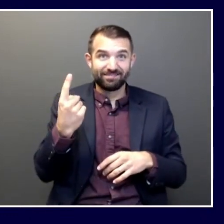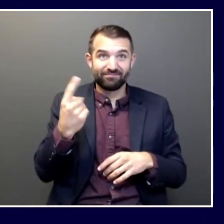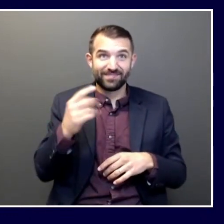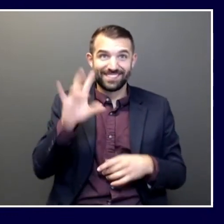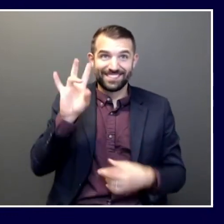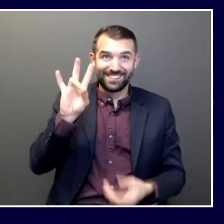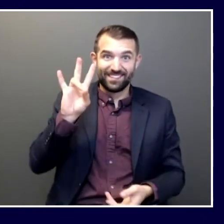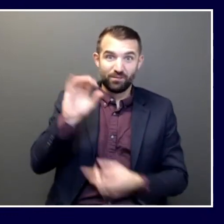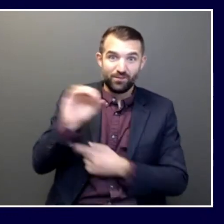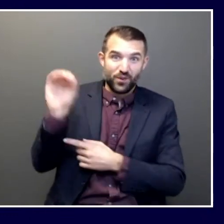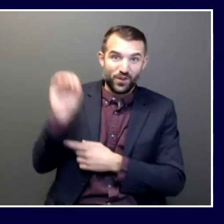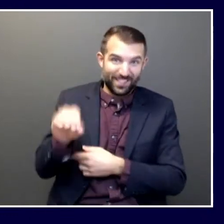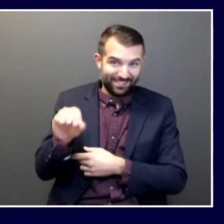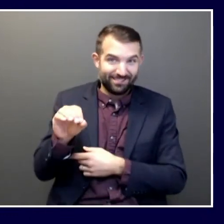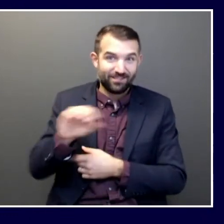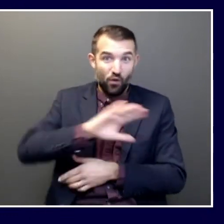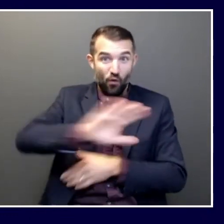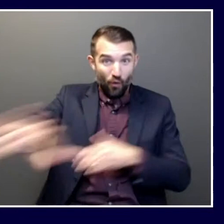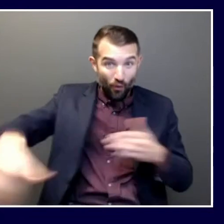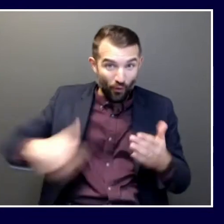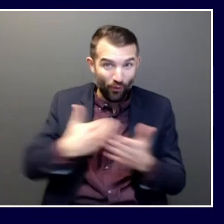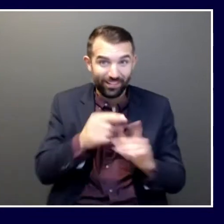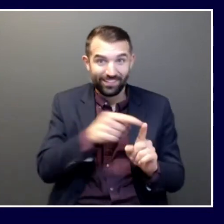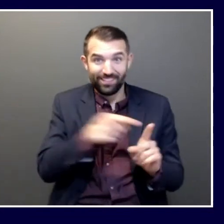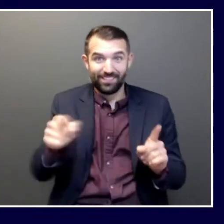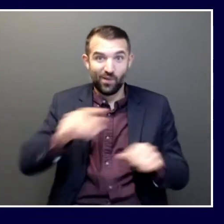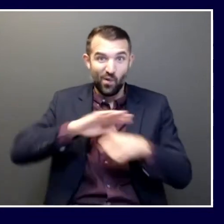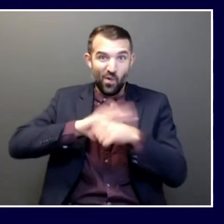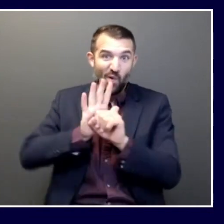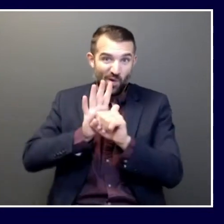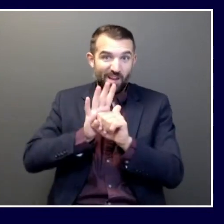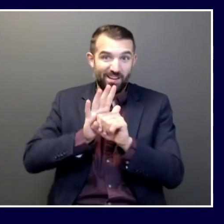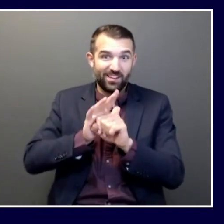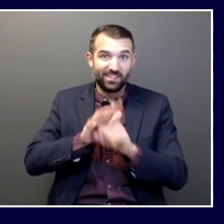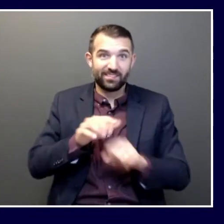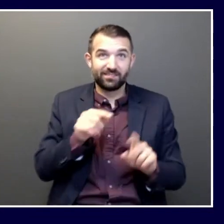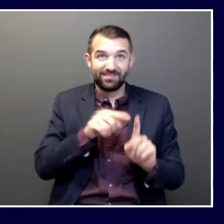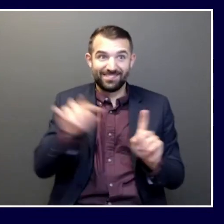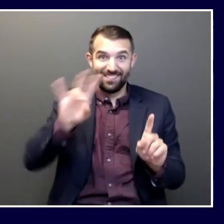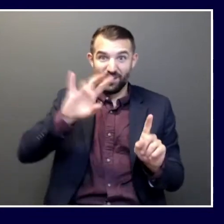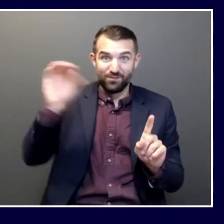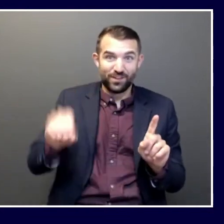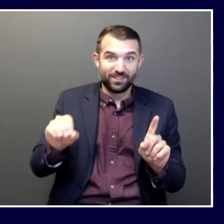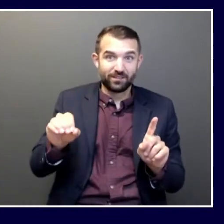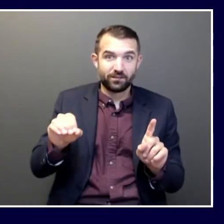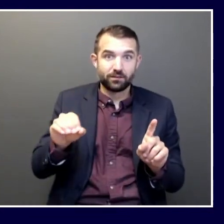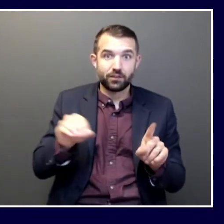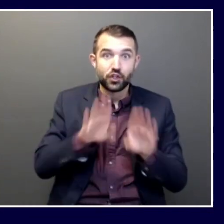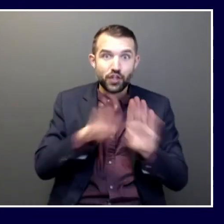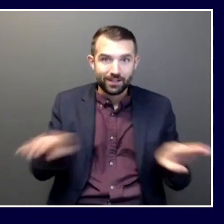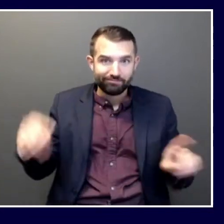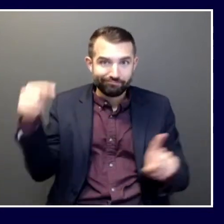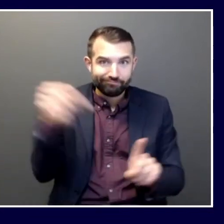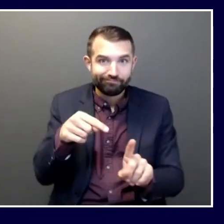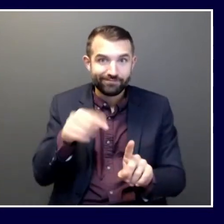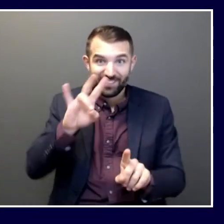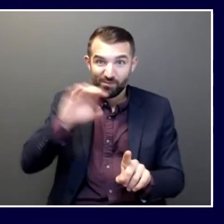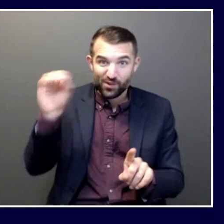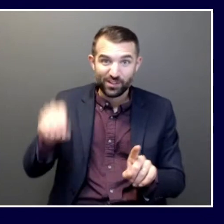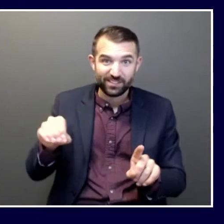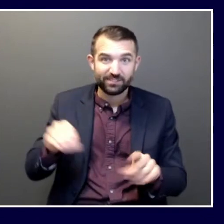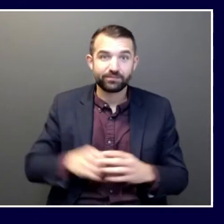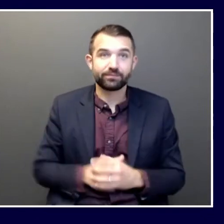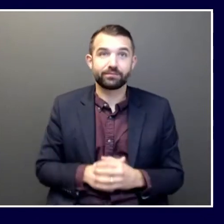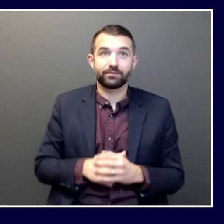of all the COVID cases across the state. And given that there are 79,000 kids in